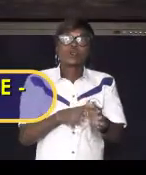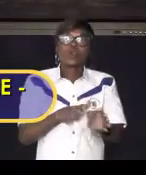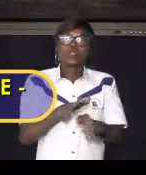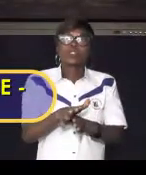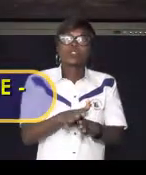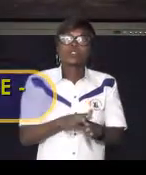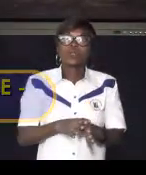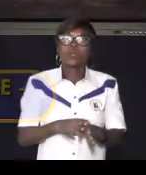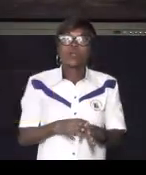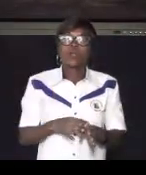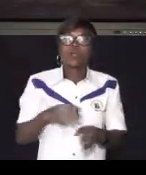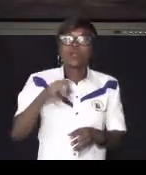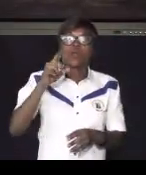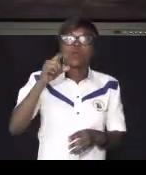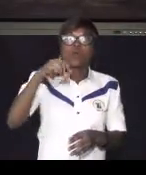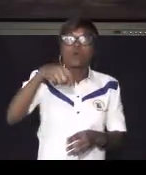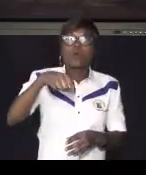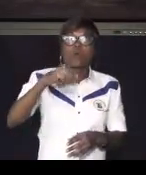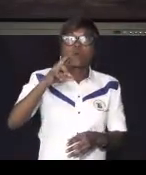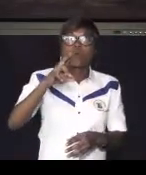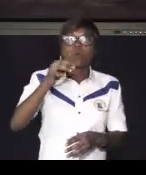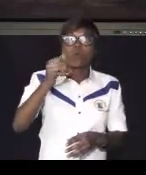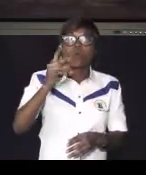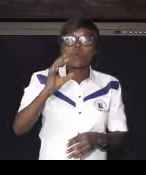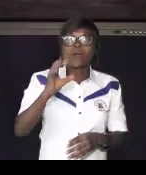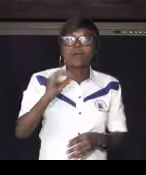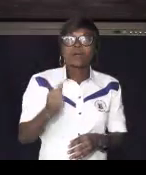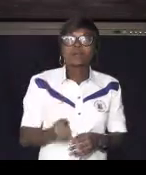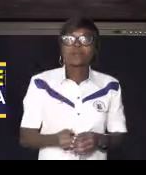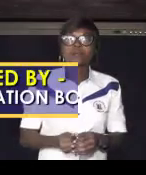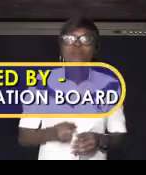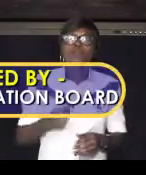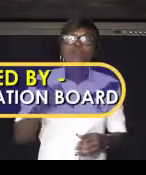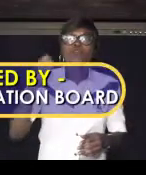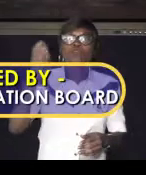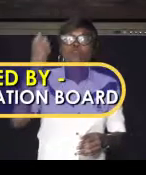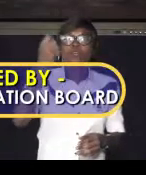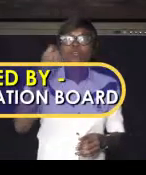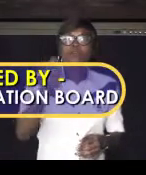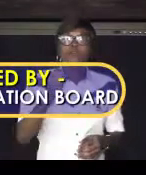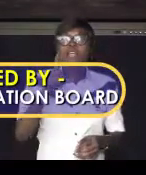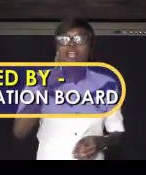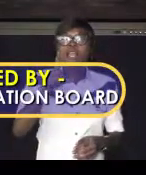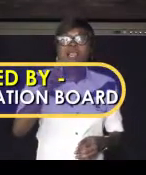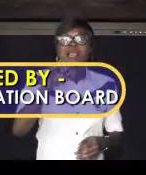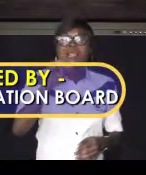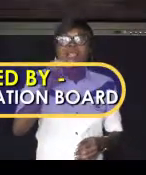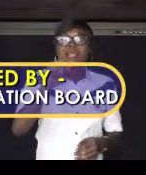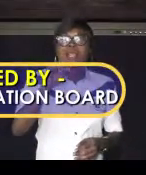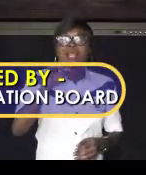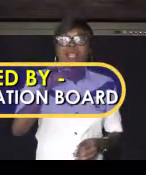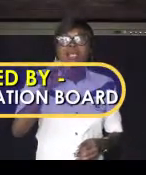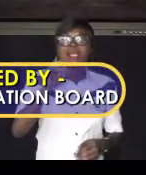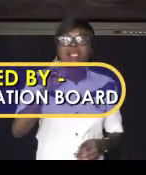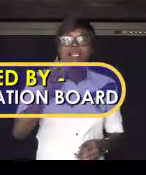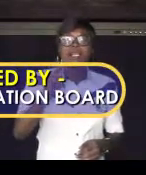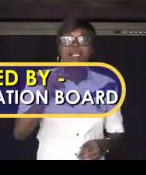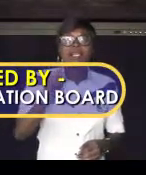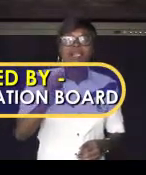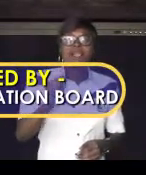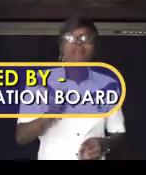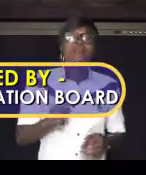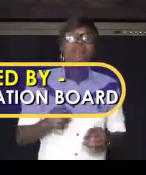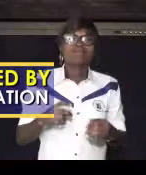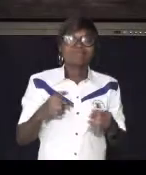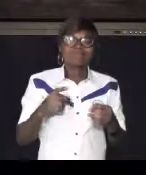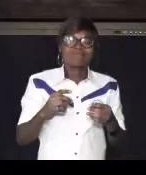sluggish, quack, triumph, lenient. In the next 10 seconds, please